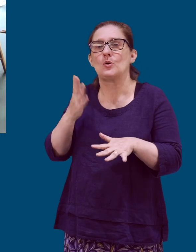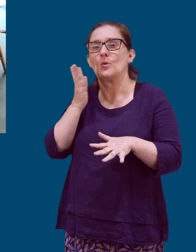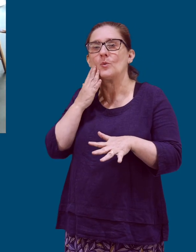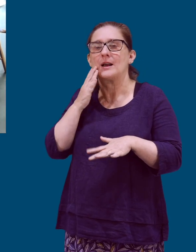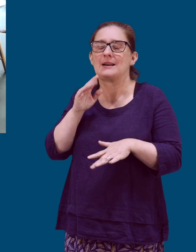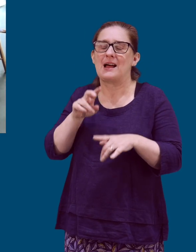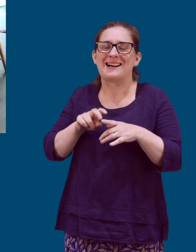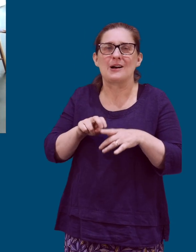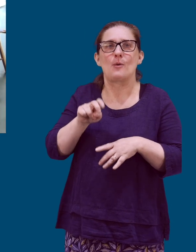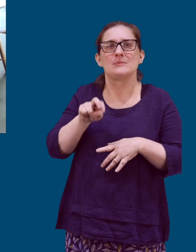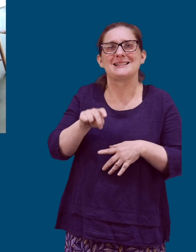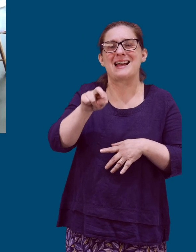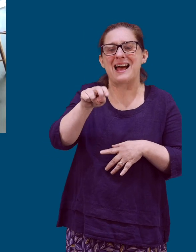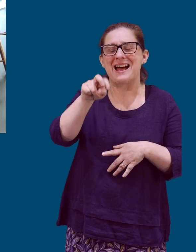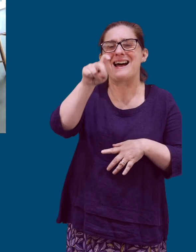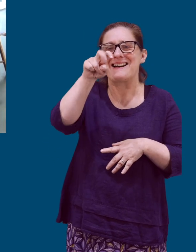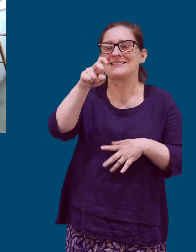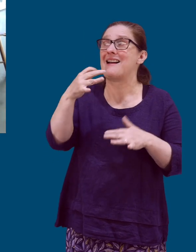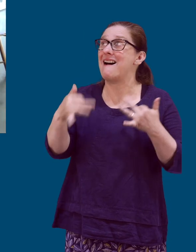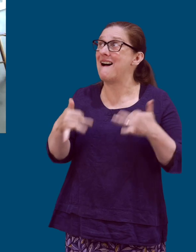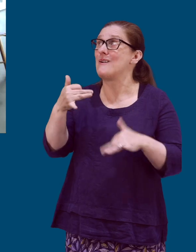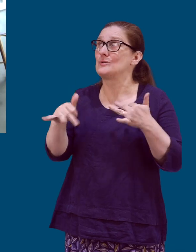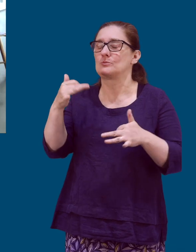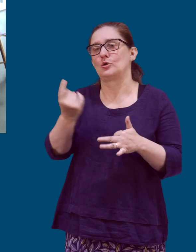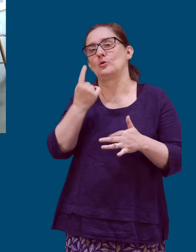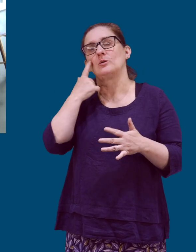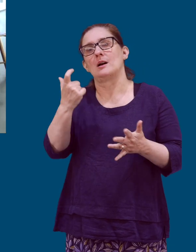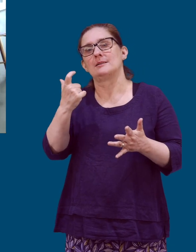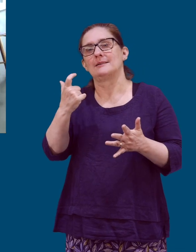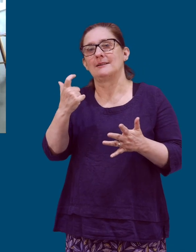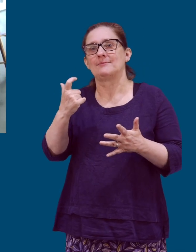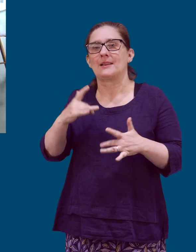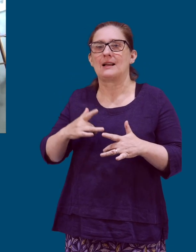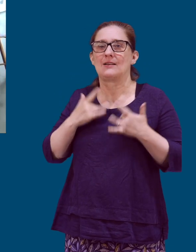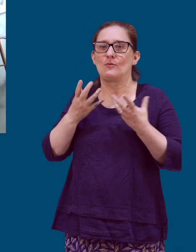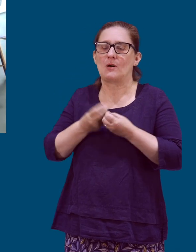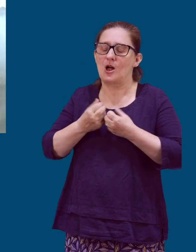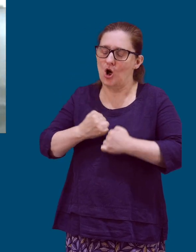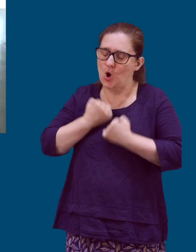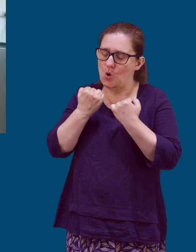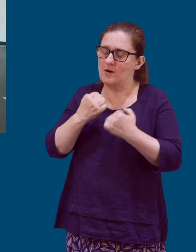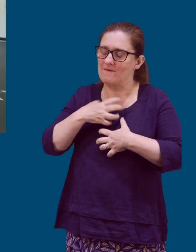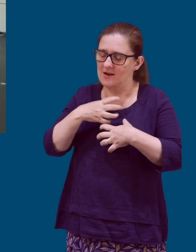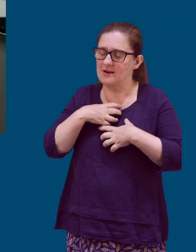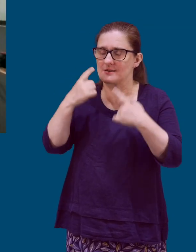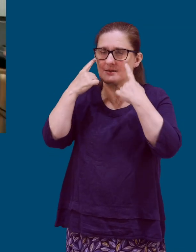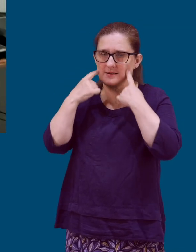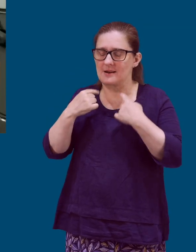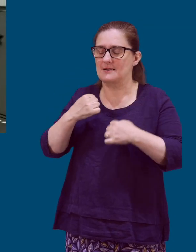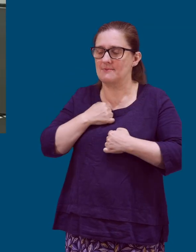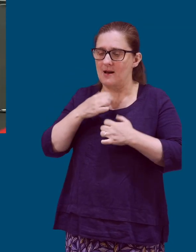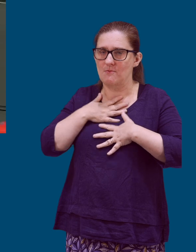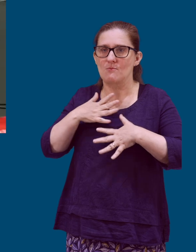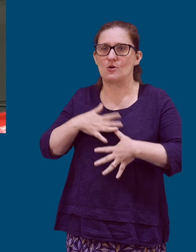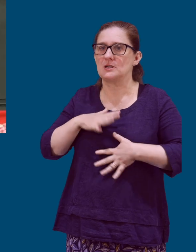climb many stairs. But who cares? I live with my own fears and tears. Fear that my body is